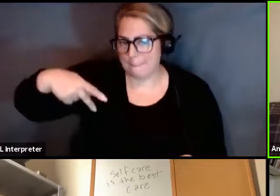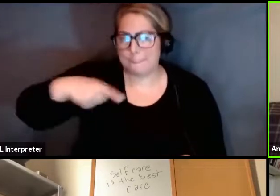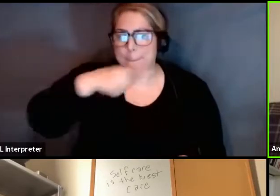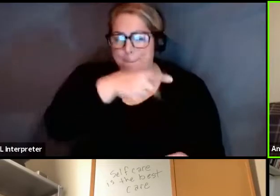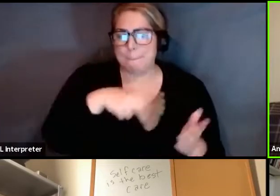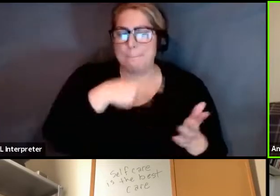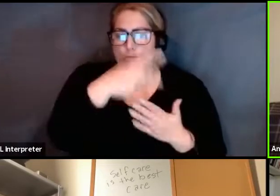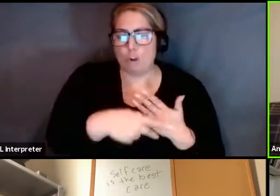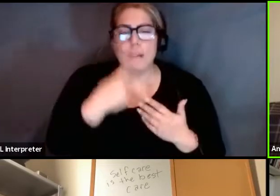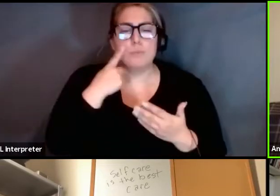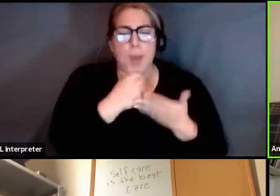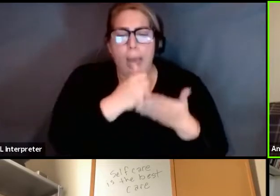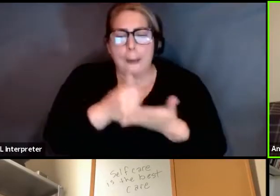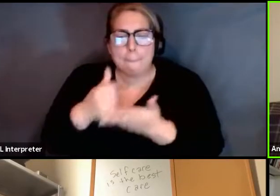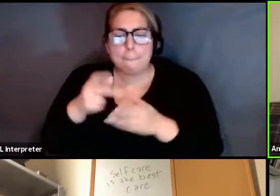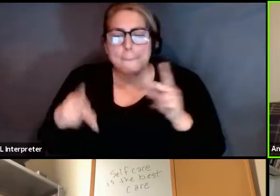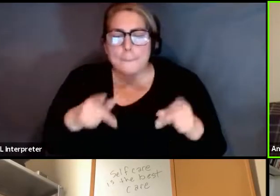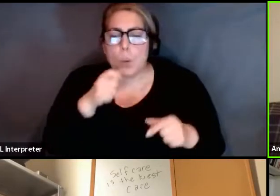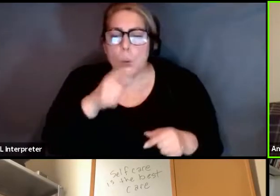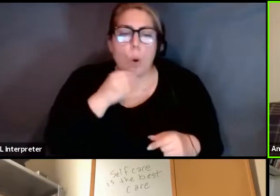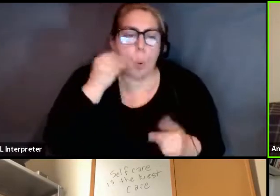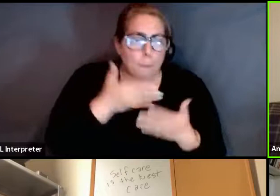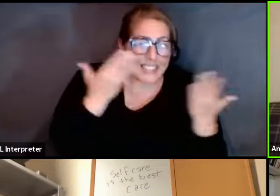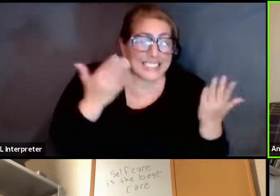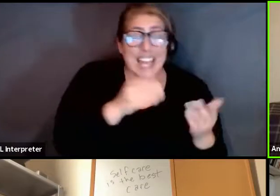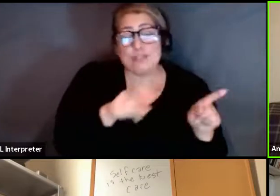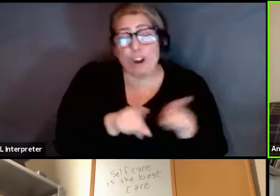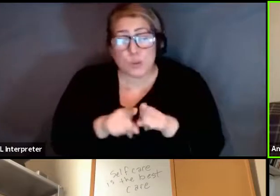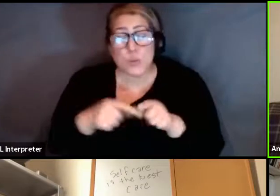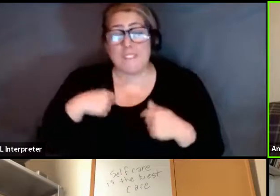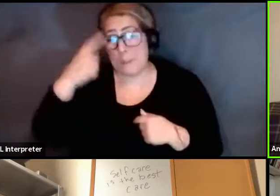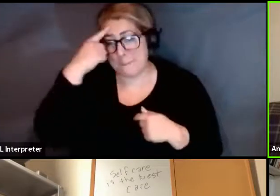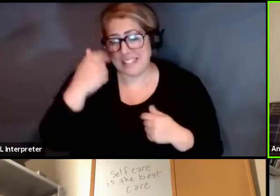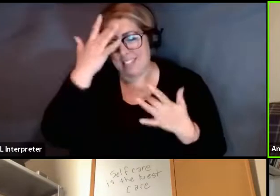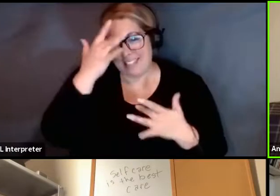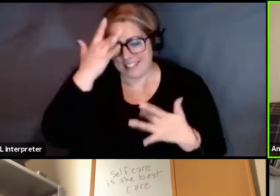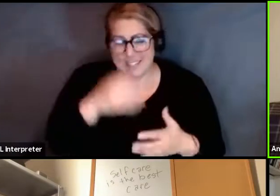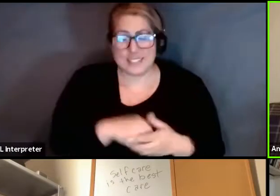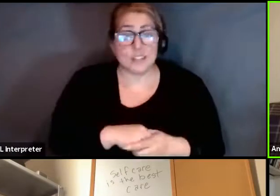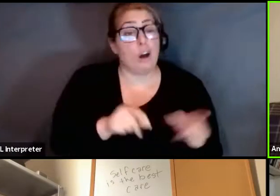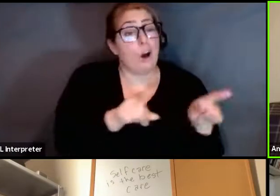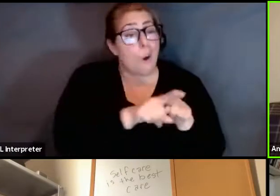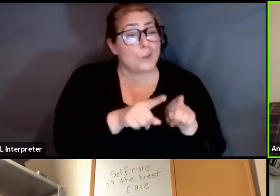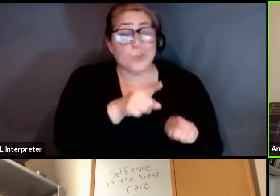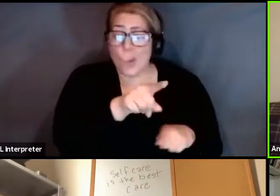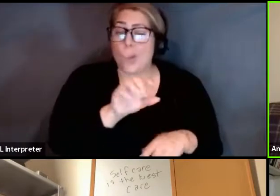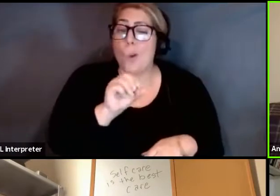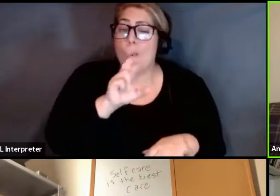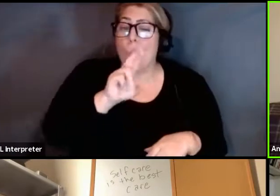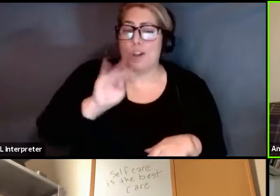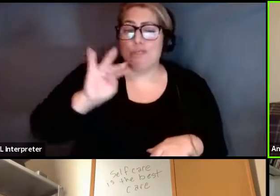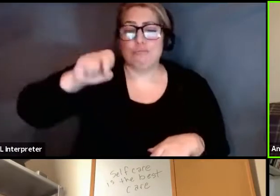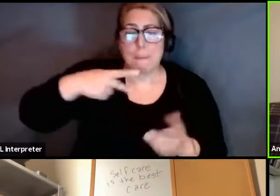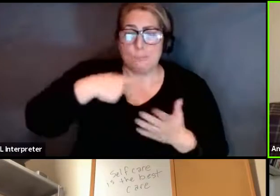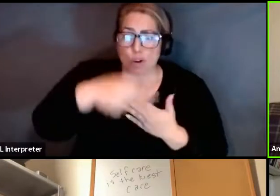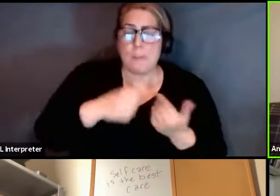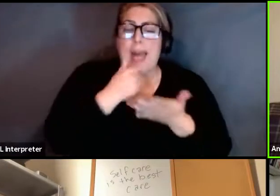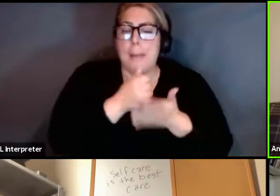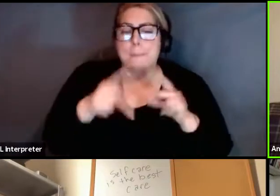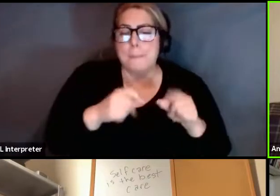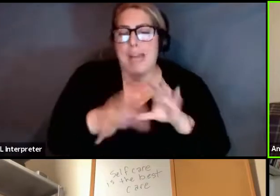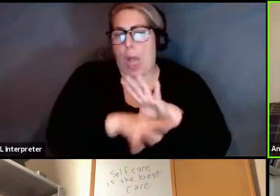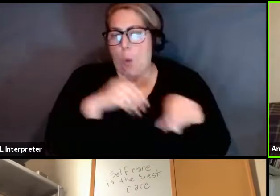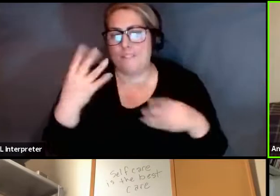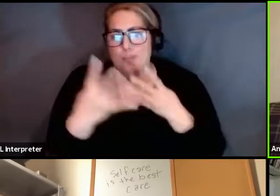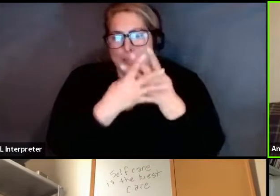homelessness and who have mental illness, as well as people coming out of the criminal justice system, and try to connect them to